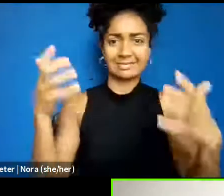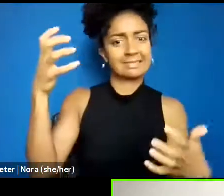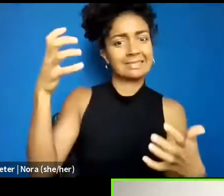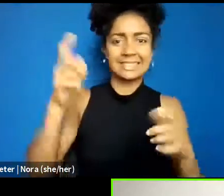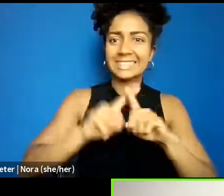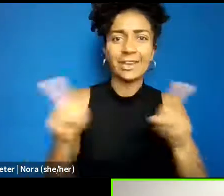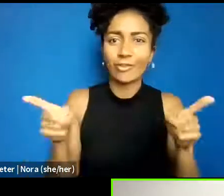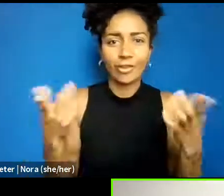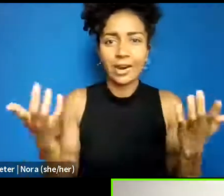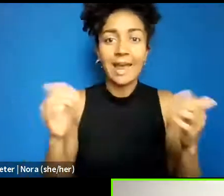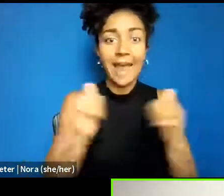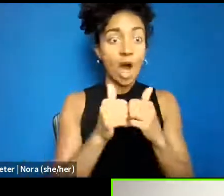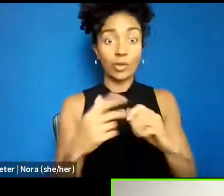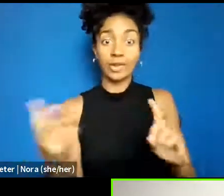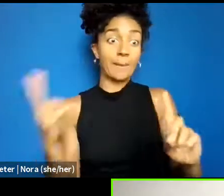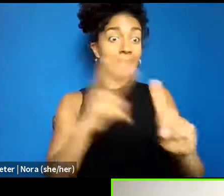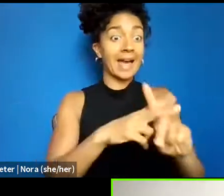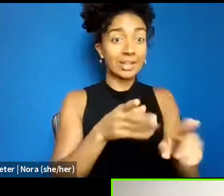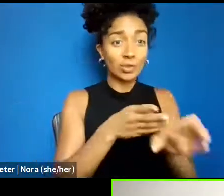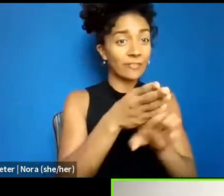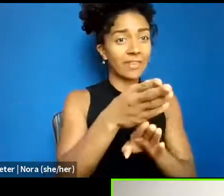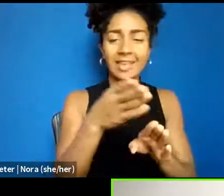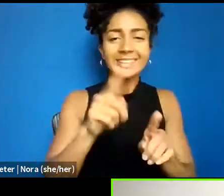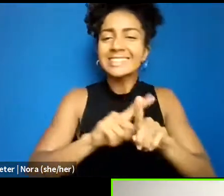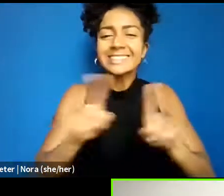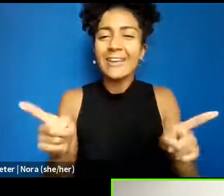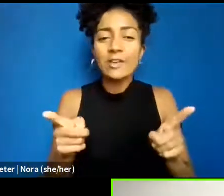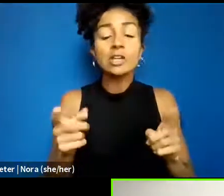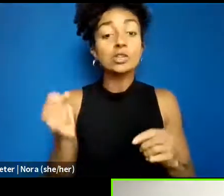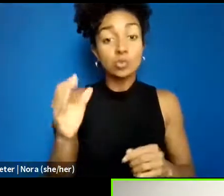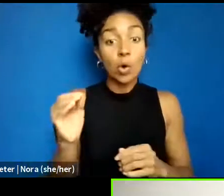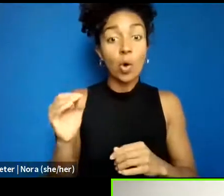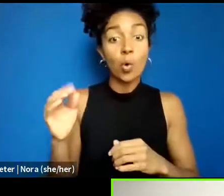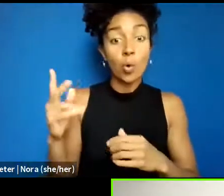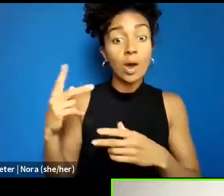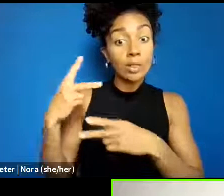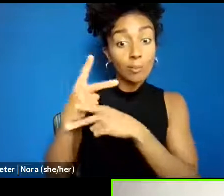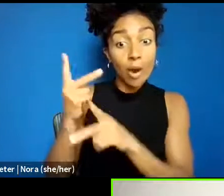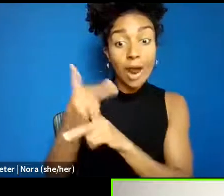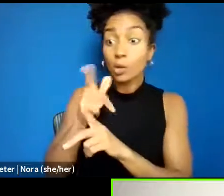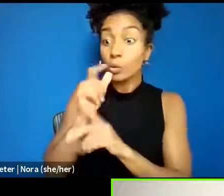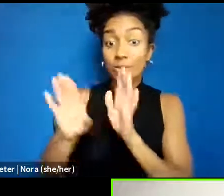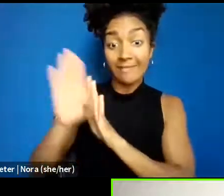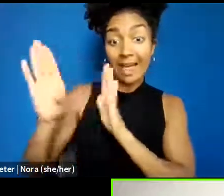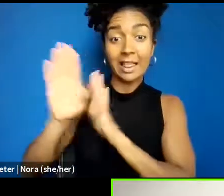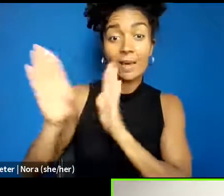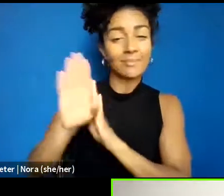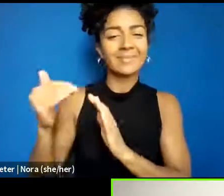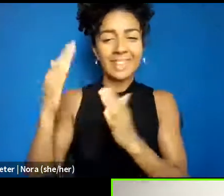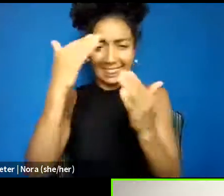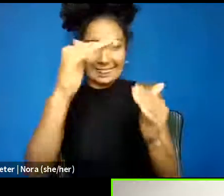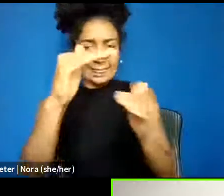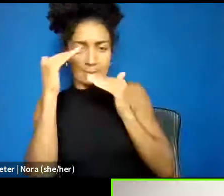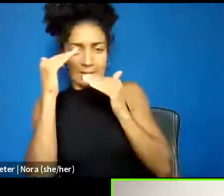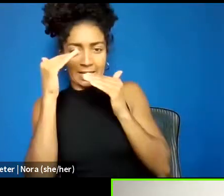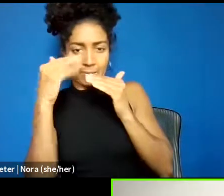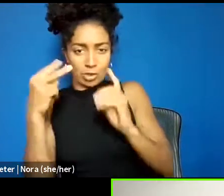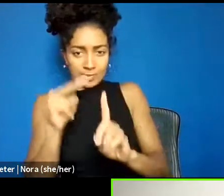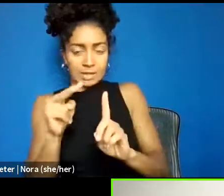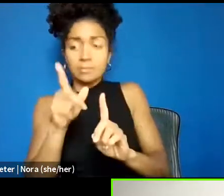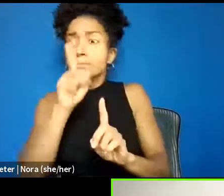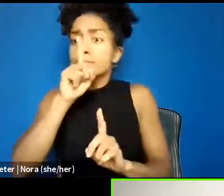field. And our products were being built by people who had really limited perspectives. They weren't bad perspectives, but